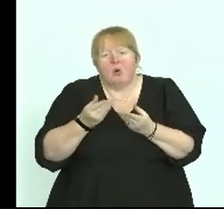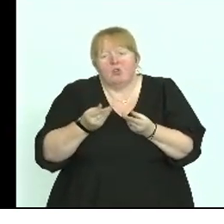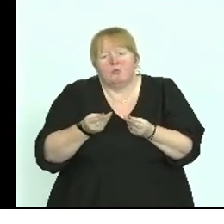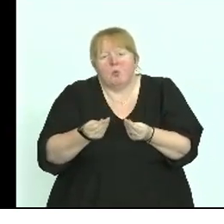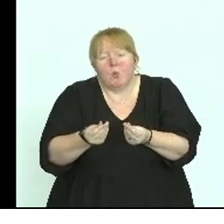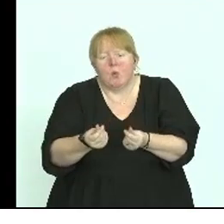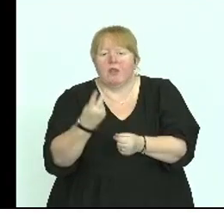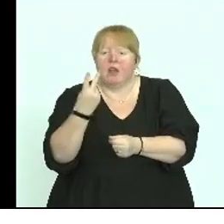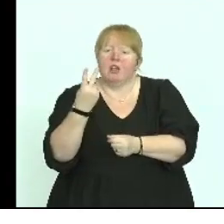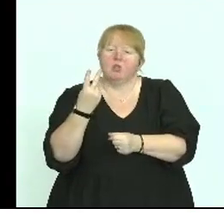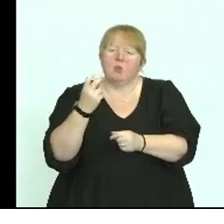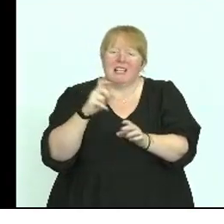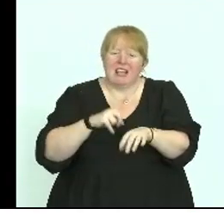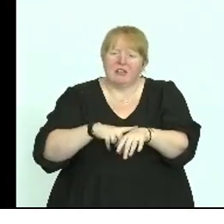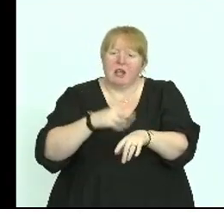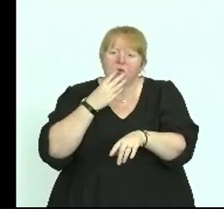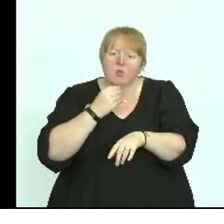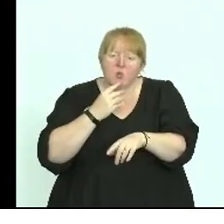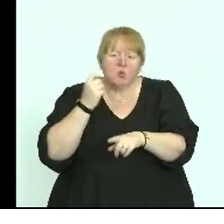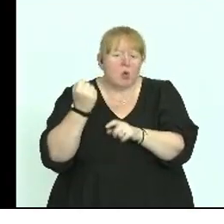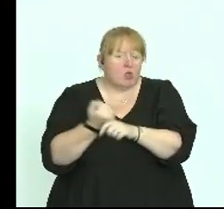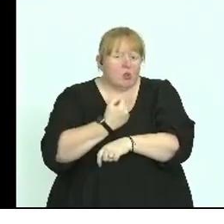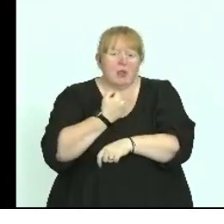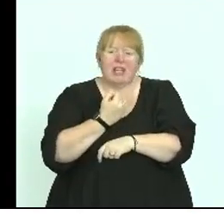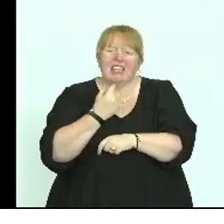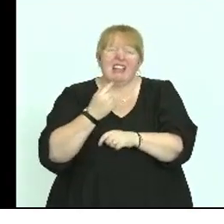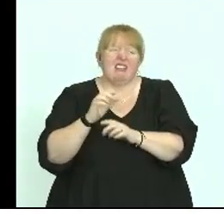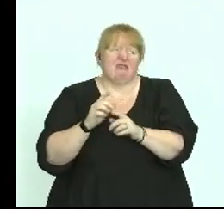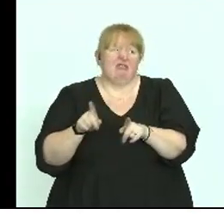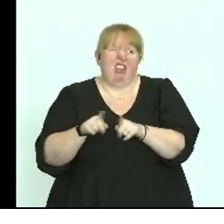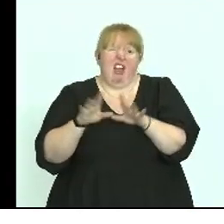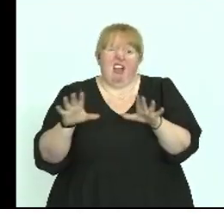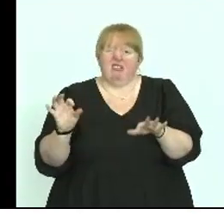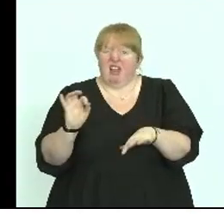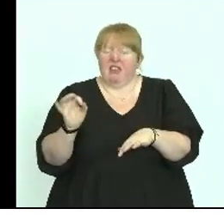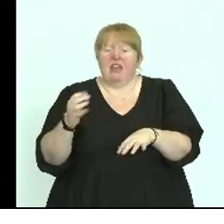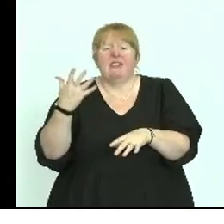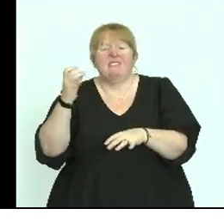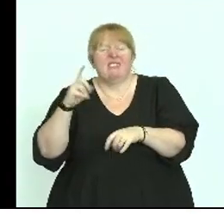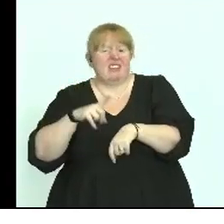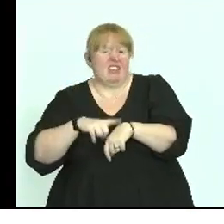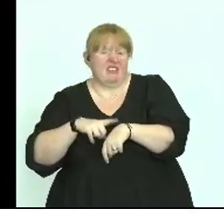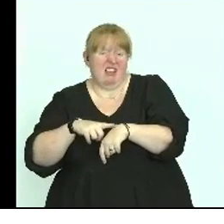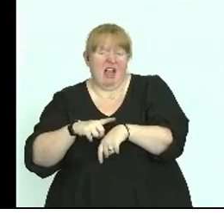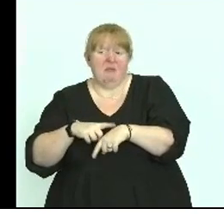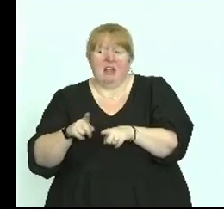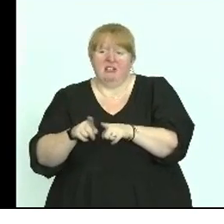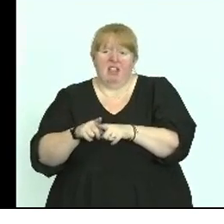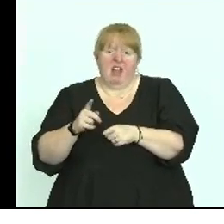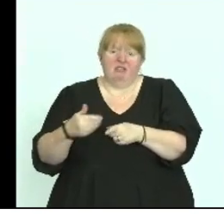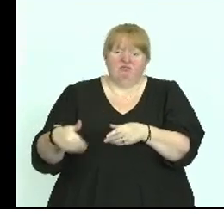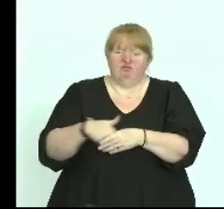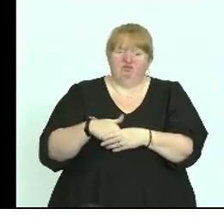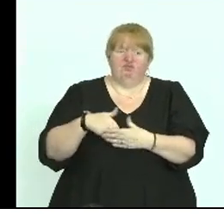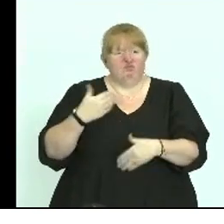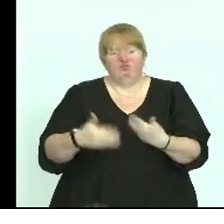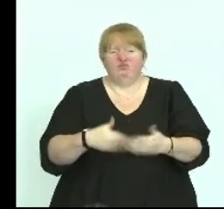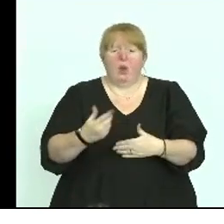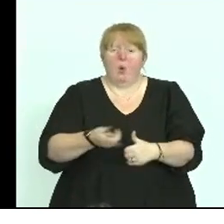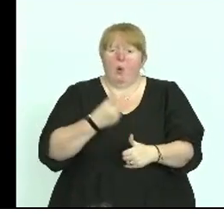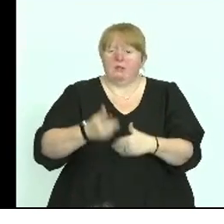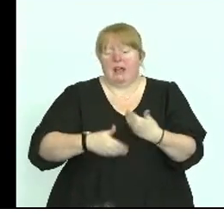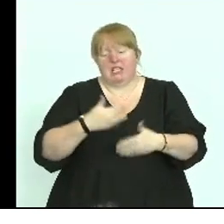The 20th time, it's as if nothing. The 50th time, it's just part of what you do. So I would like,